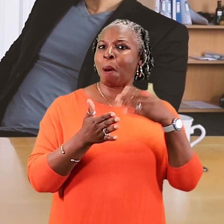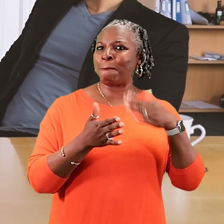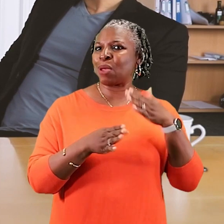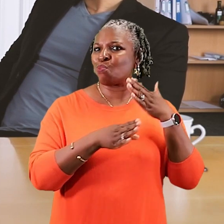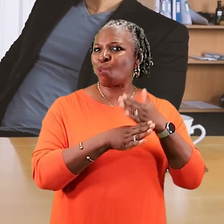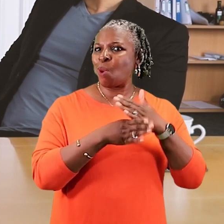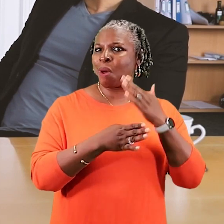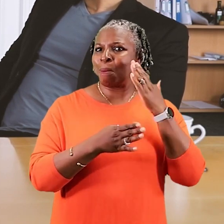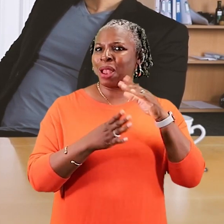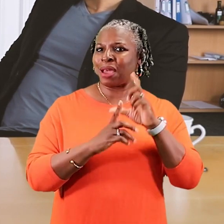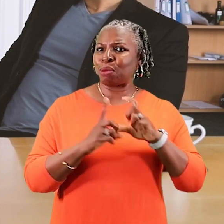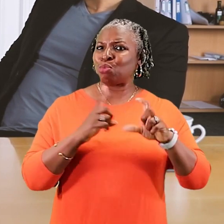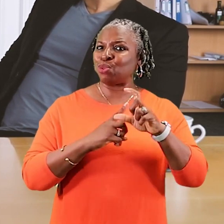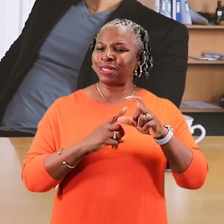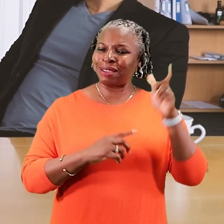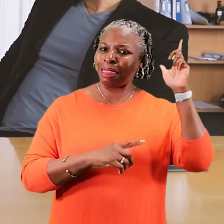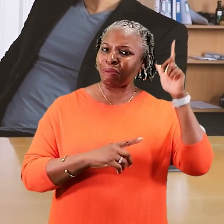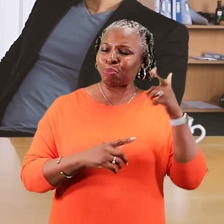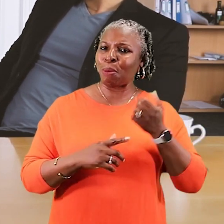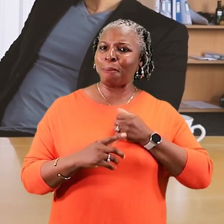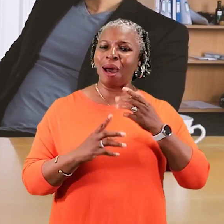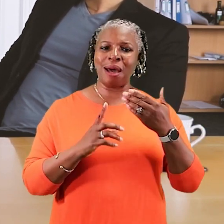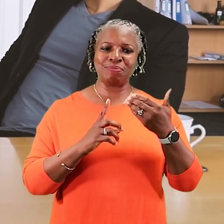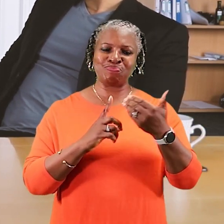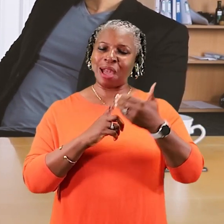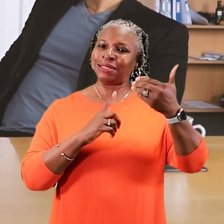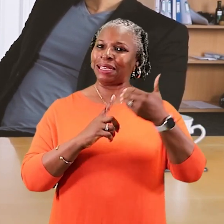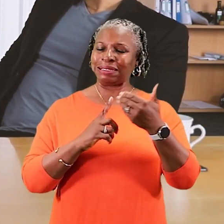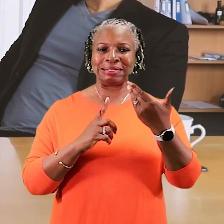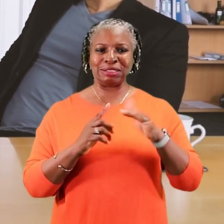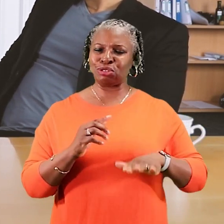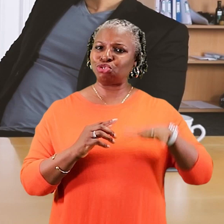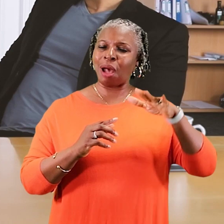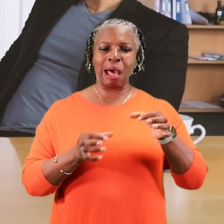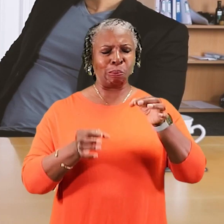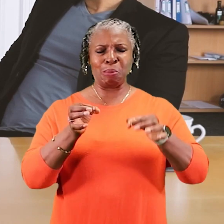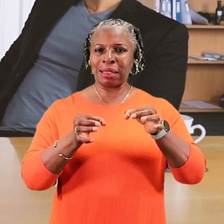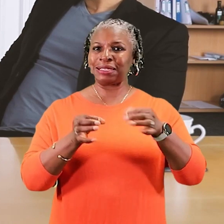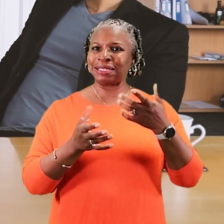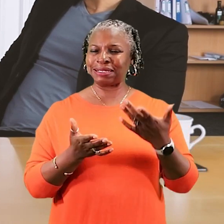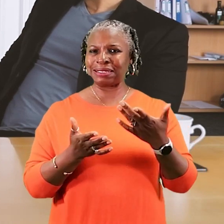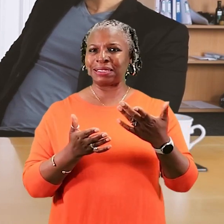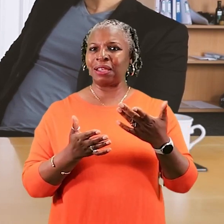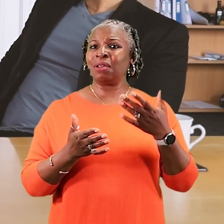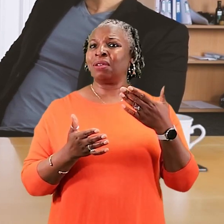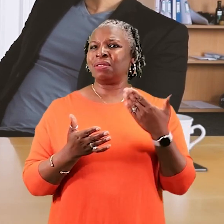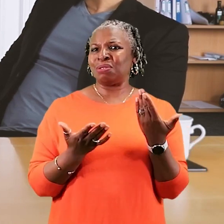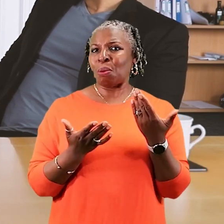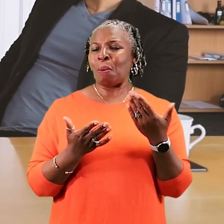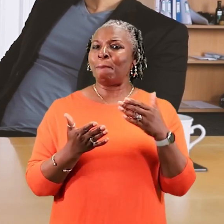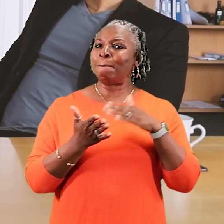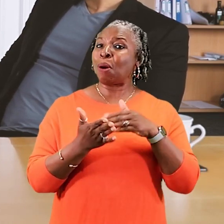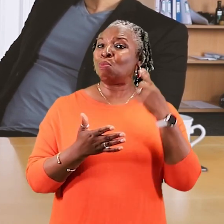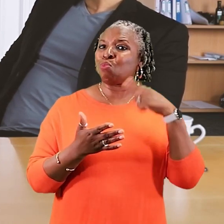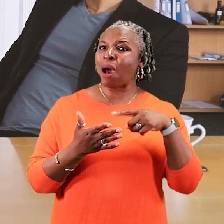in Liverpool to even help me with my identity as a child. Obviously my mother is white, so my background has always been political. I've been on